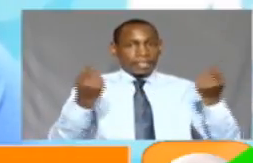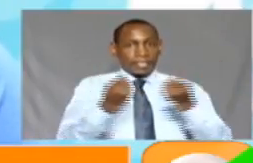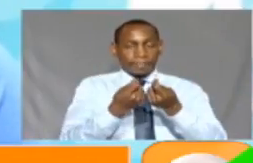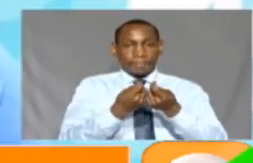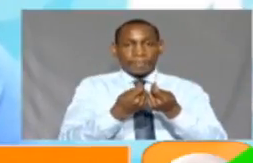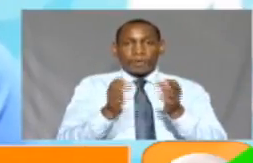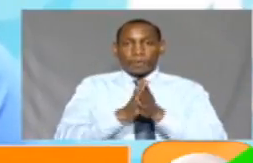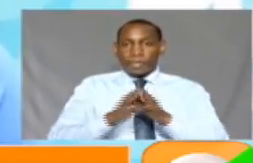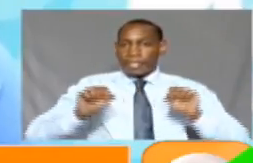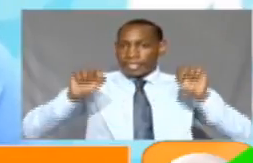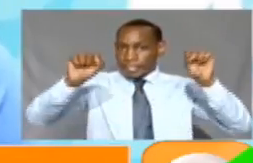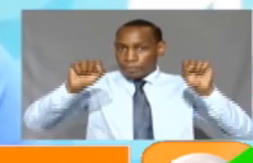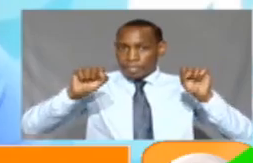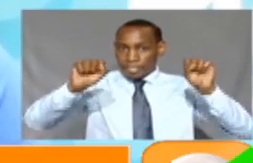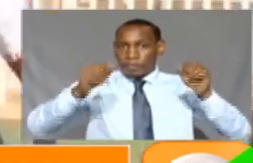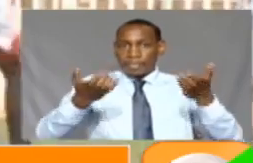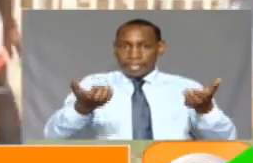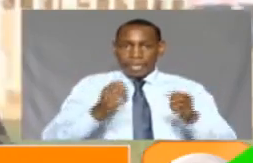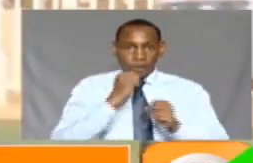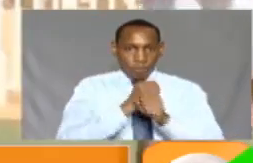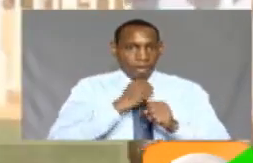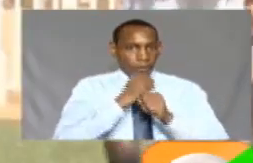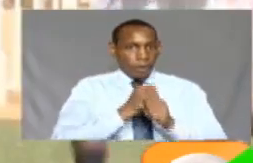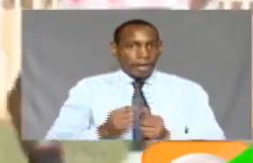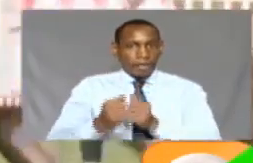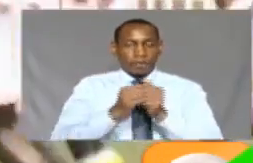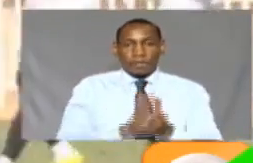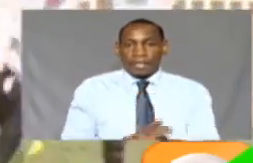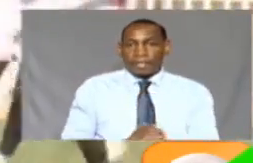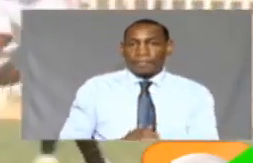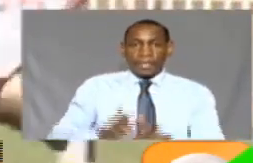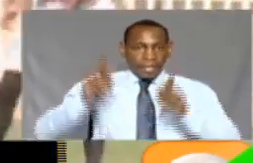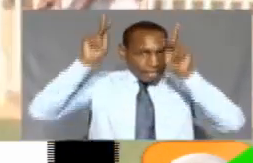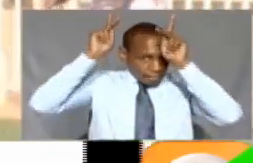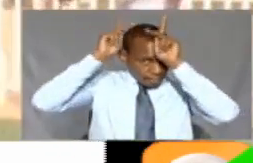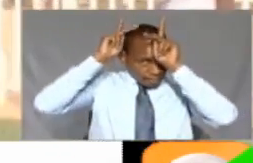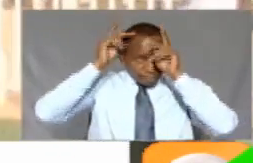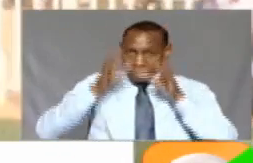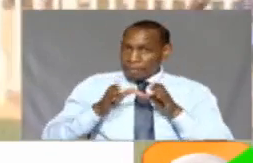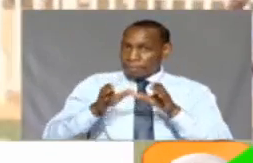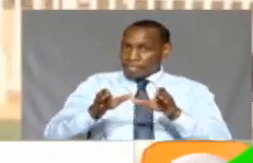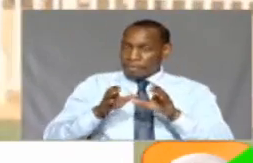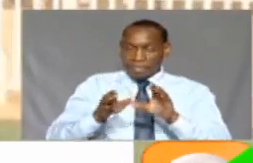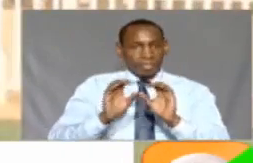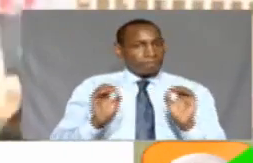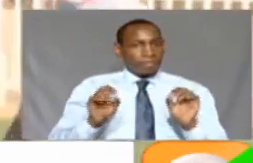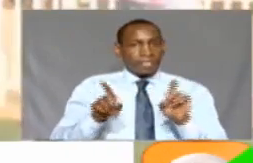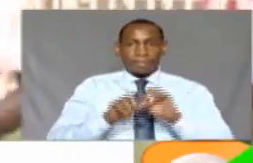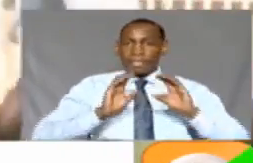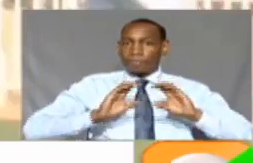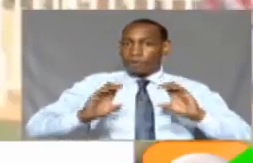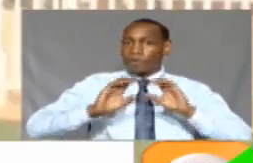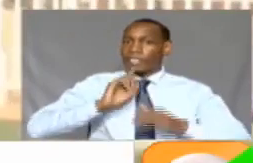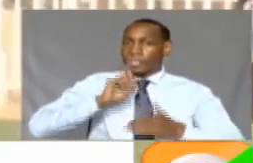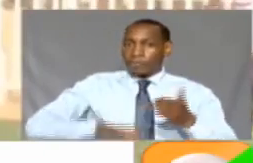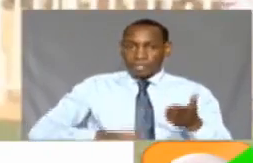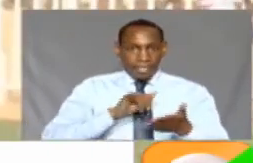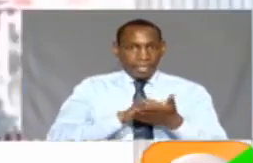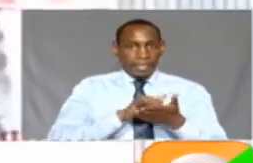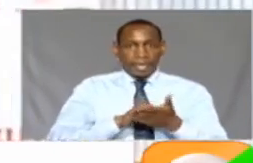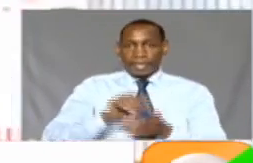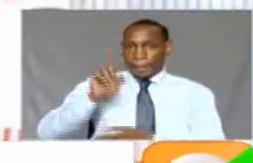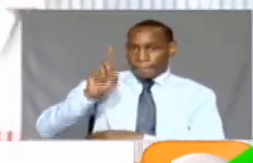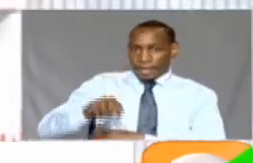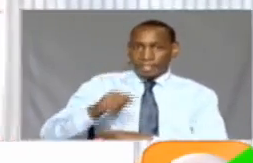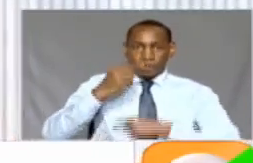the fans. We need to work together. The Dark Horses tag is not putting pressure on the team, and as coach Nicholas Muyoti says, they